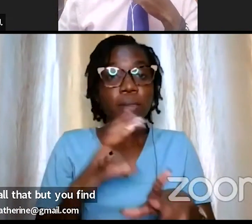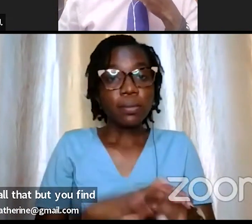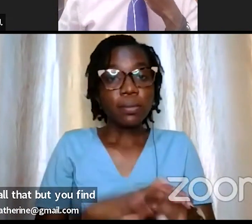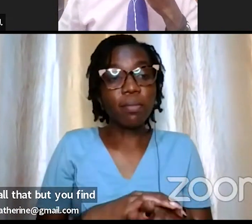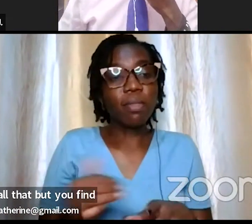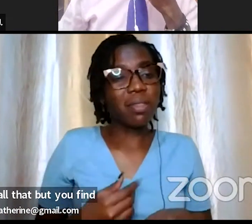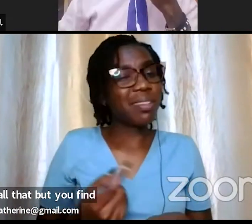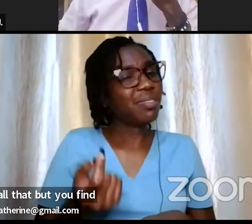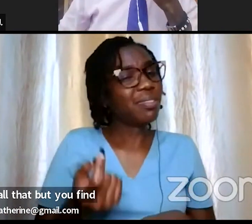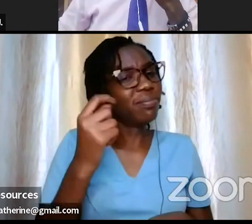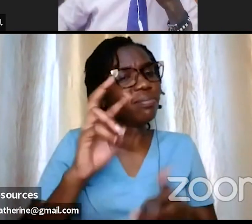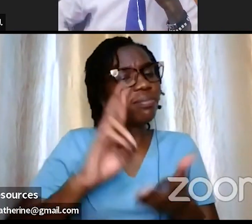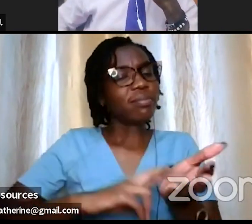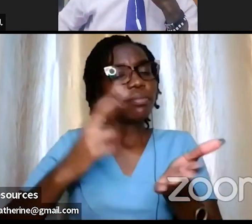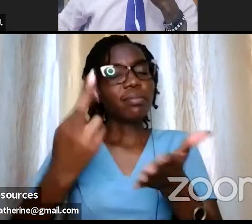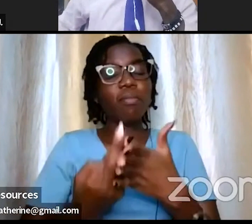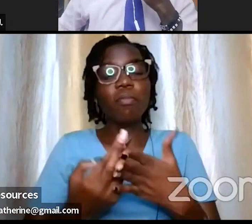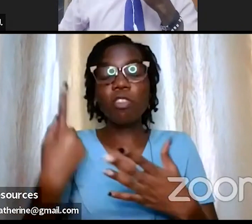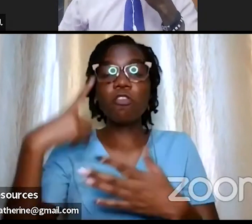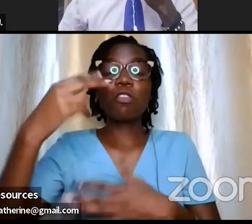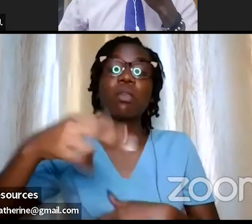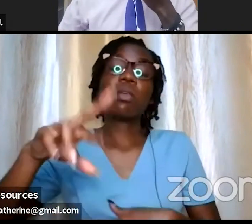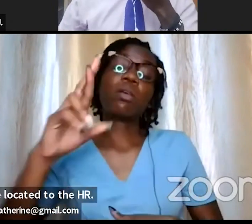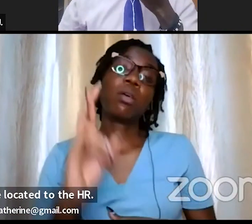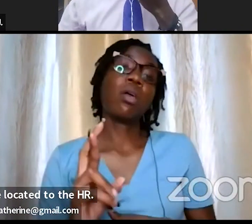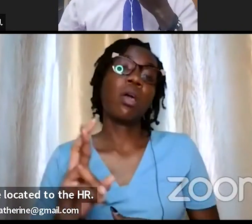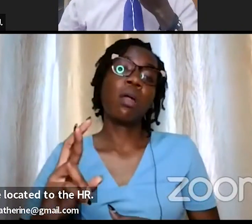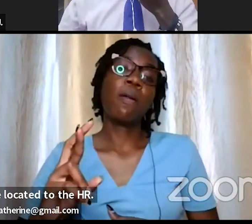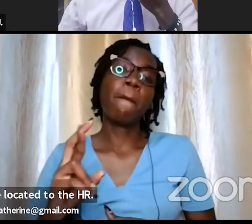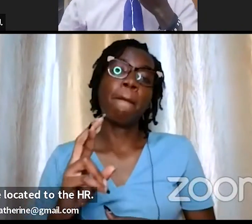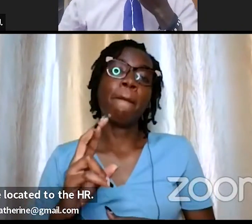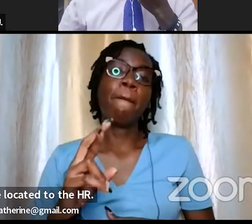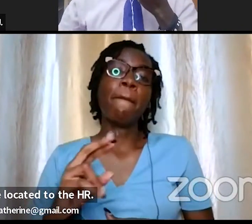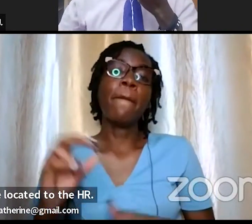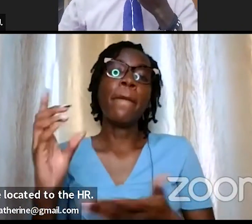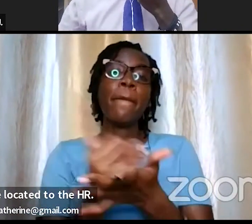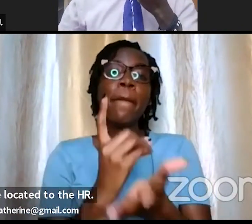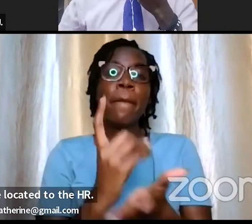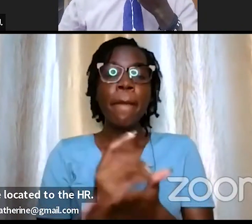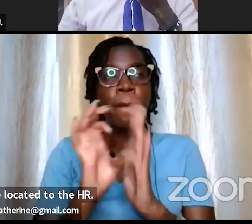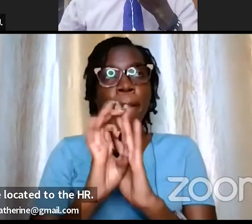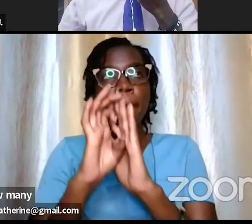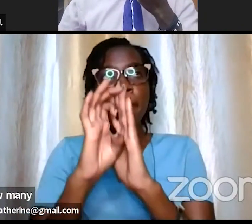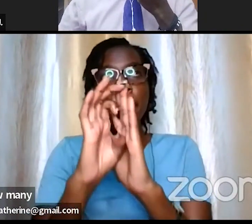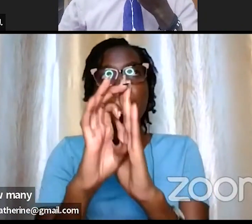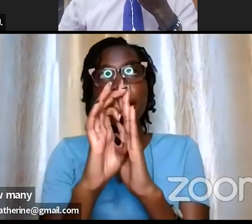resources allocated to the HR unit. For example, how many